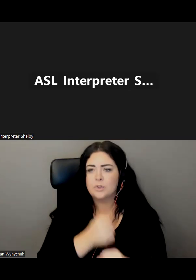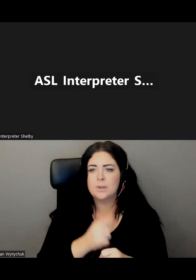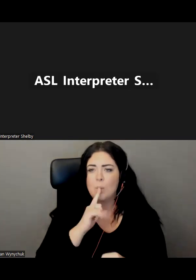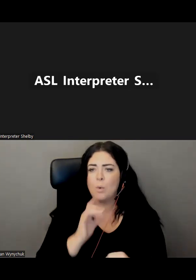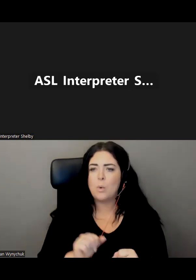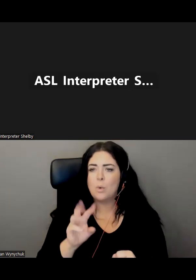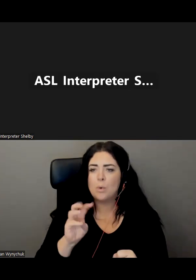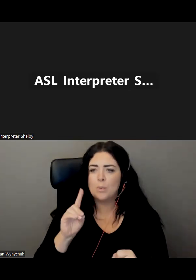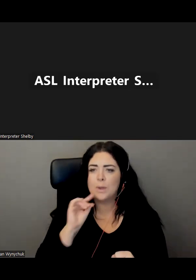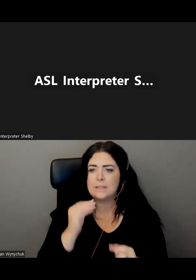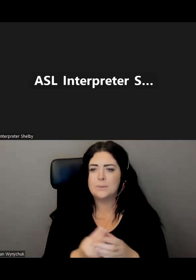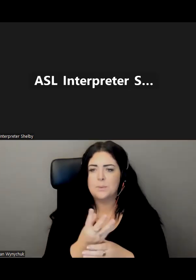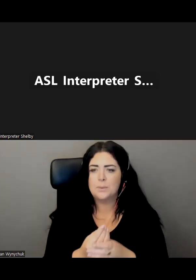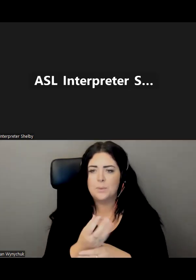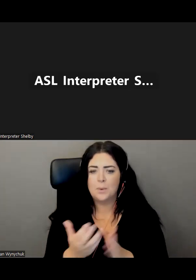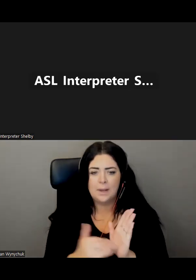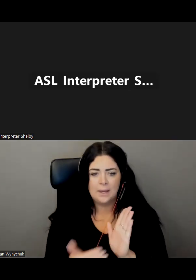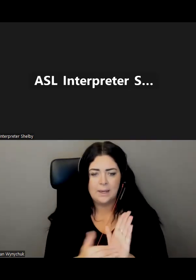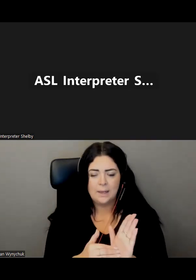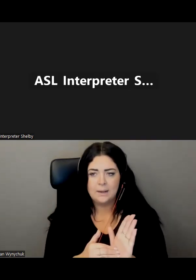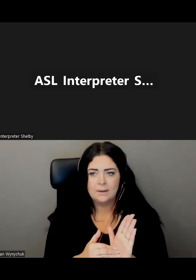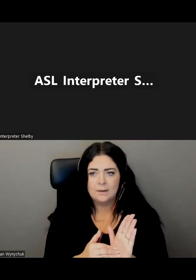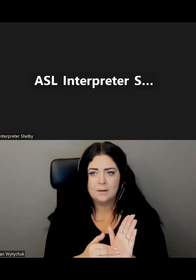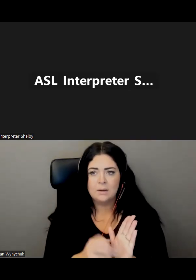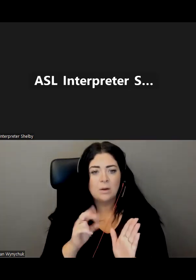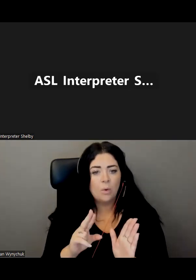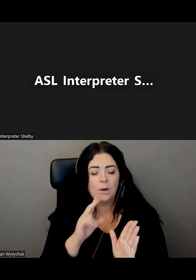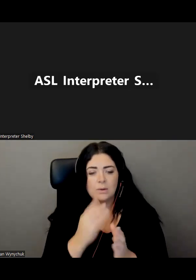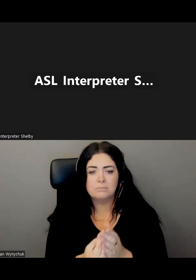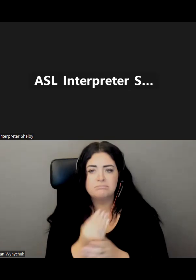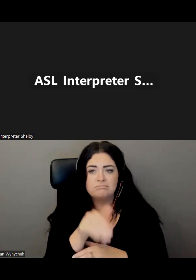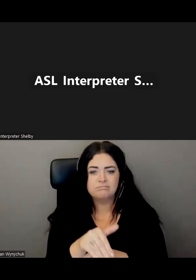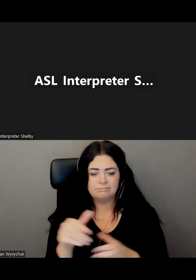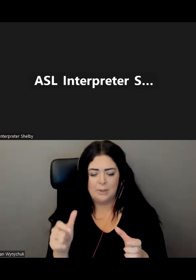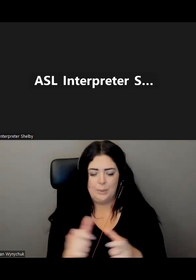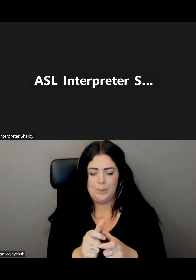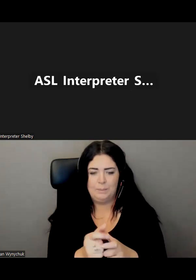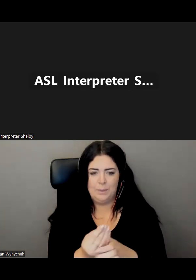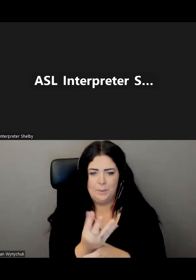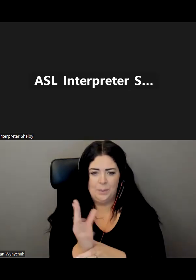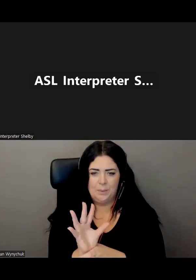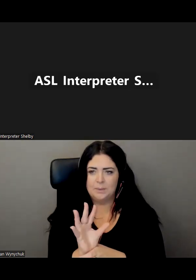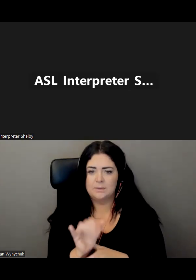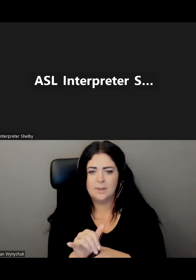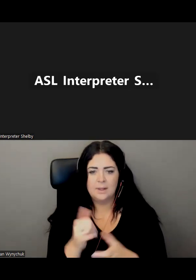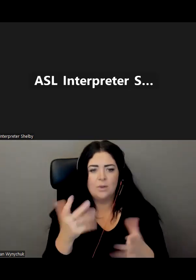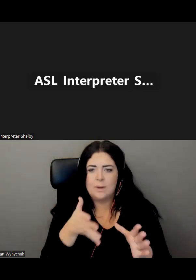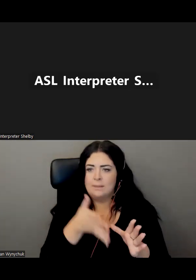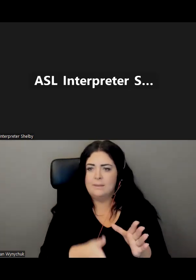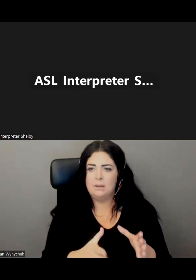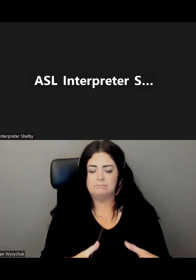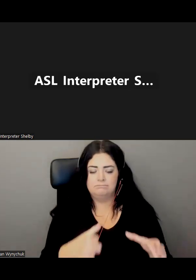there. You don't have to worry about if your plants are too close together, really, because once they're in their container,